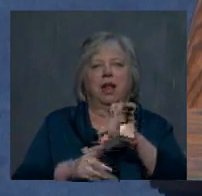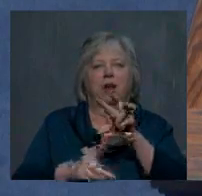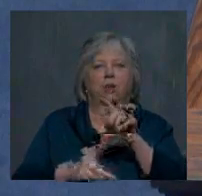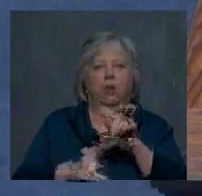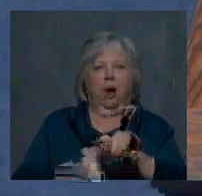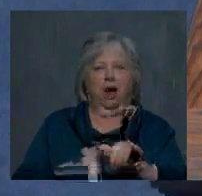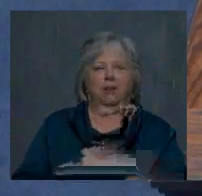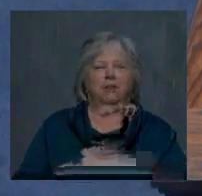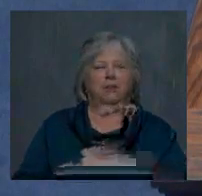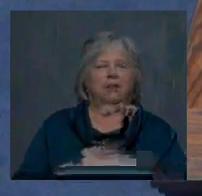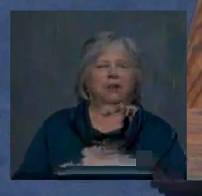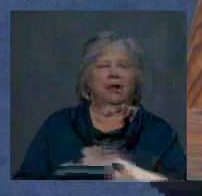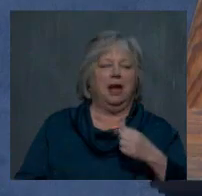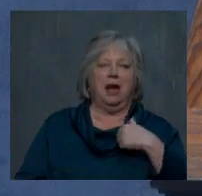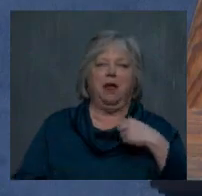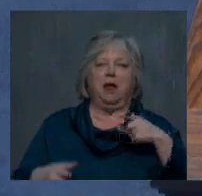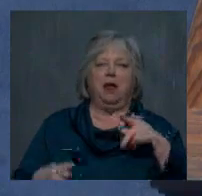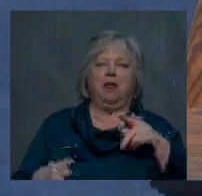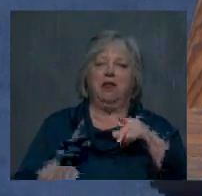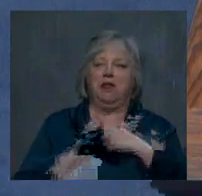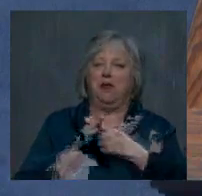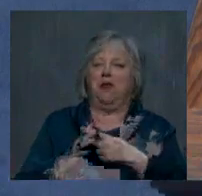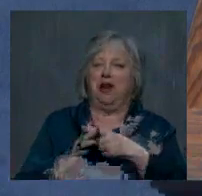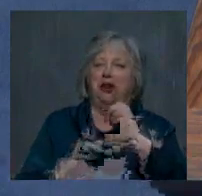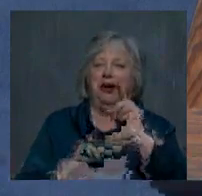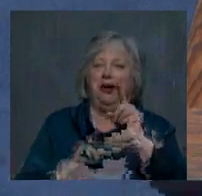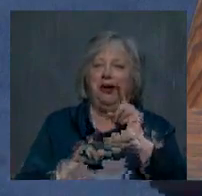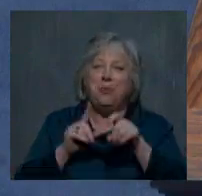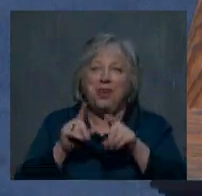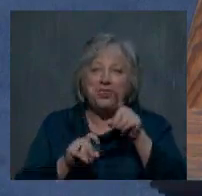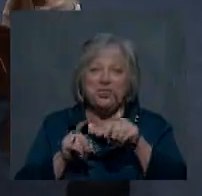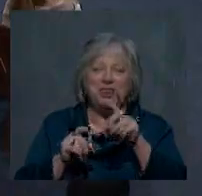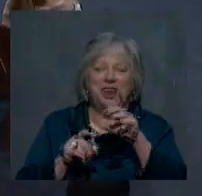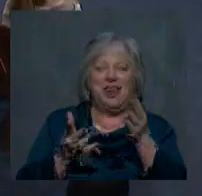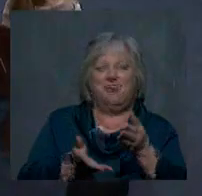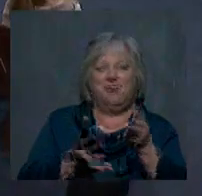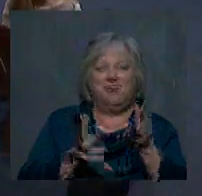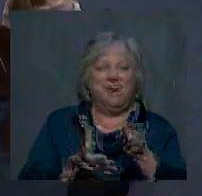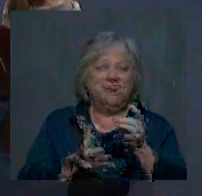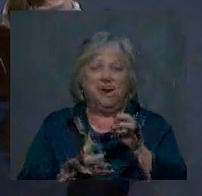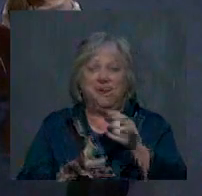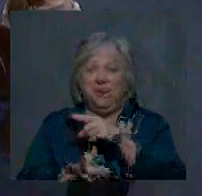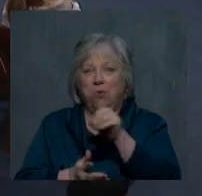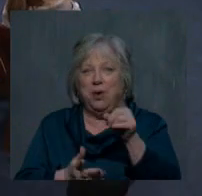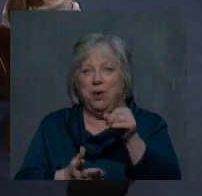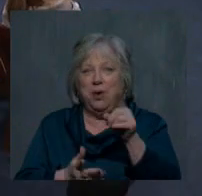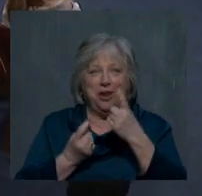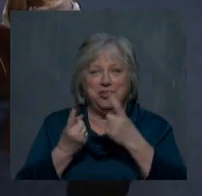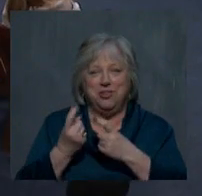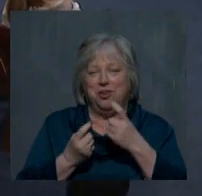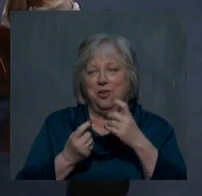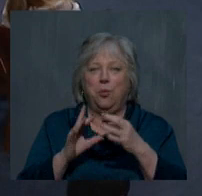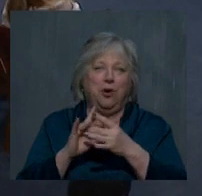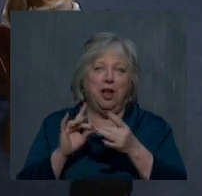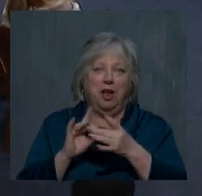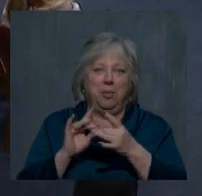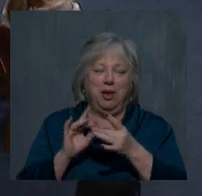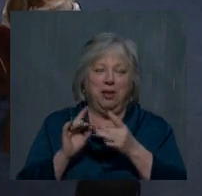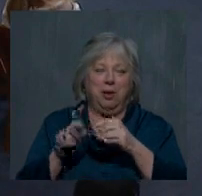Have the privilege and question conversations. Have any conversation